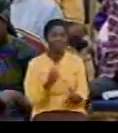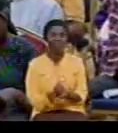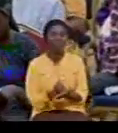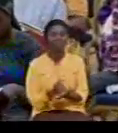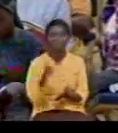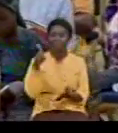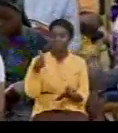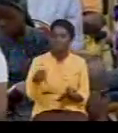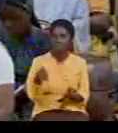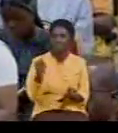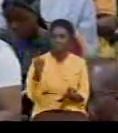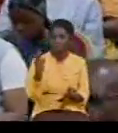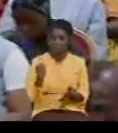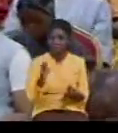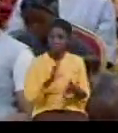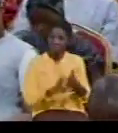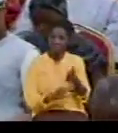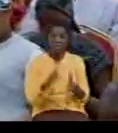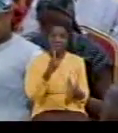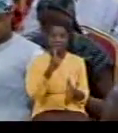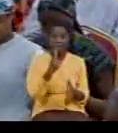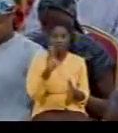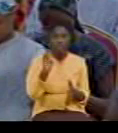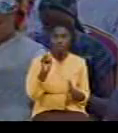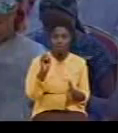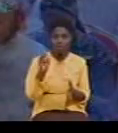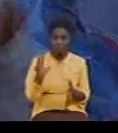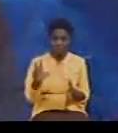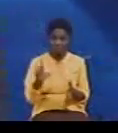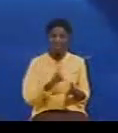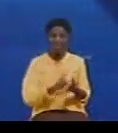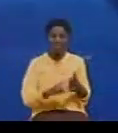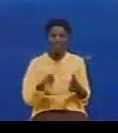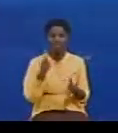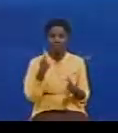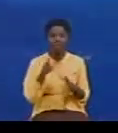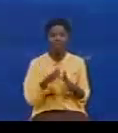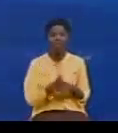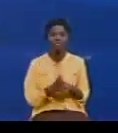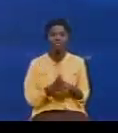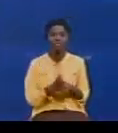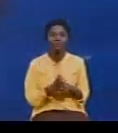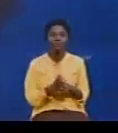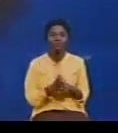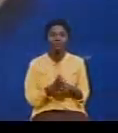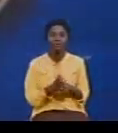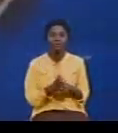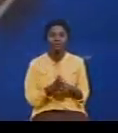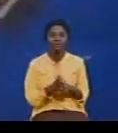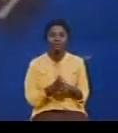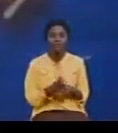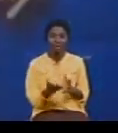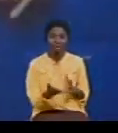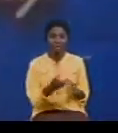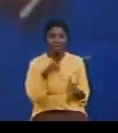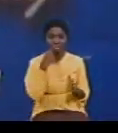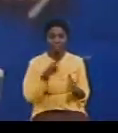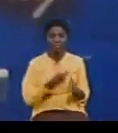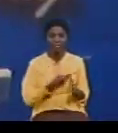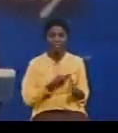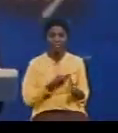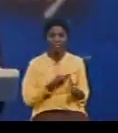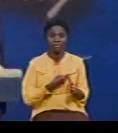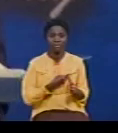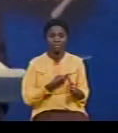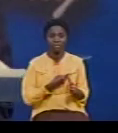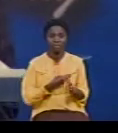Psalm 103, I'm reading from verse 1. Psalm 103, verse 1. Here it tells us,